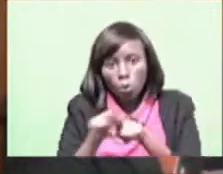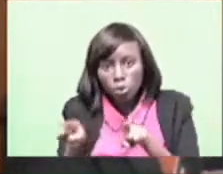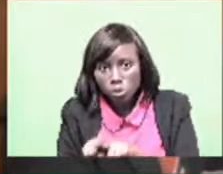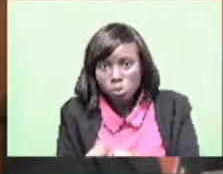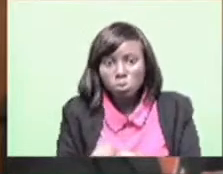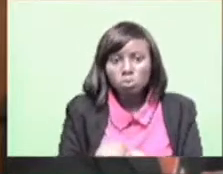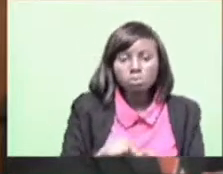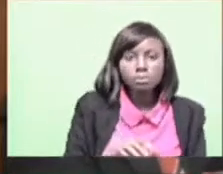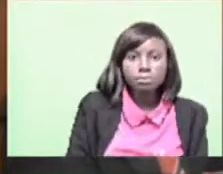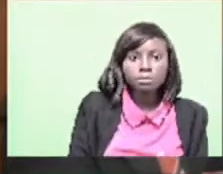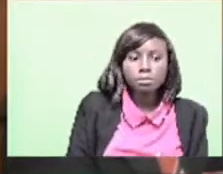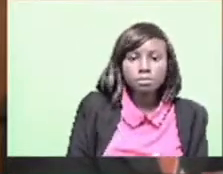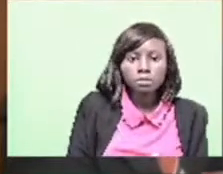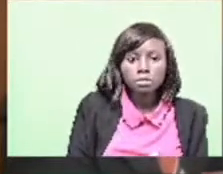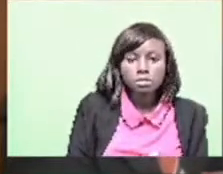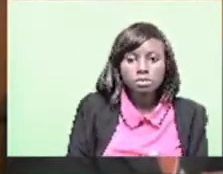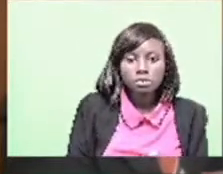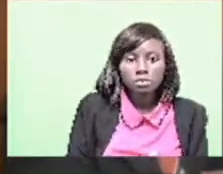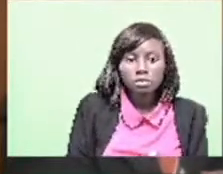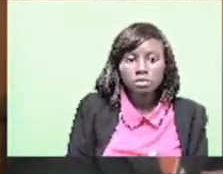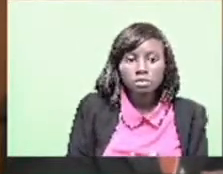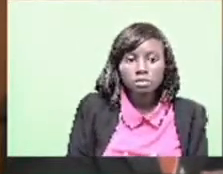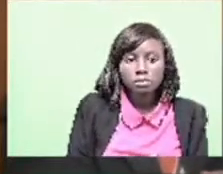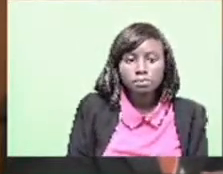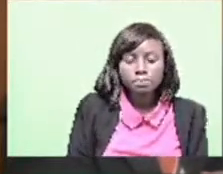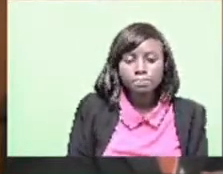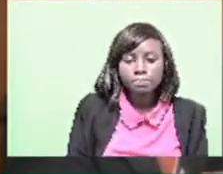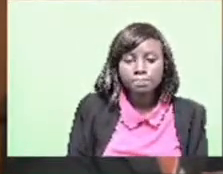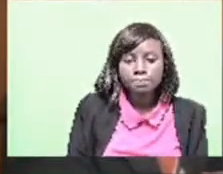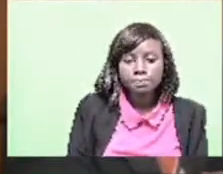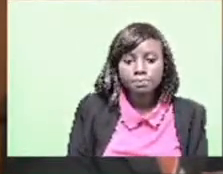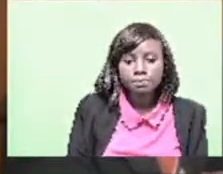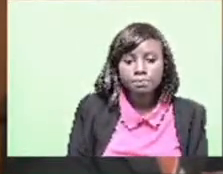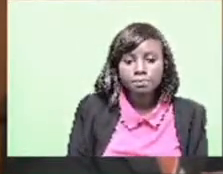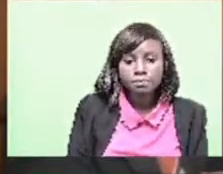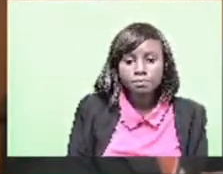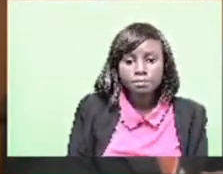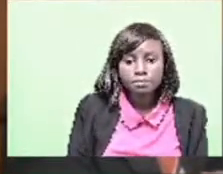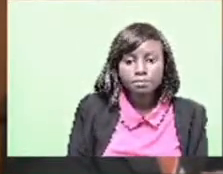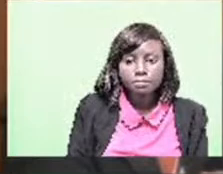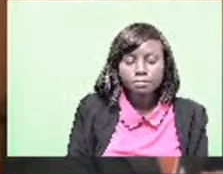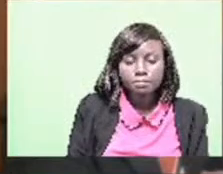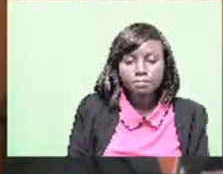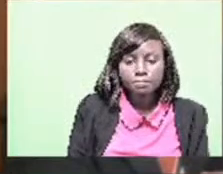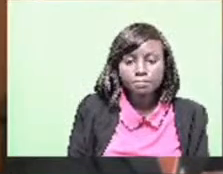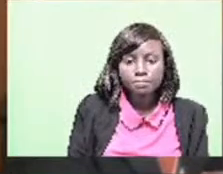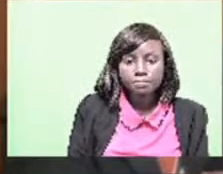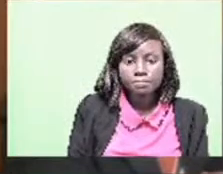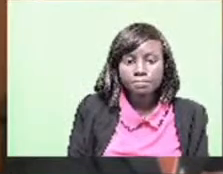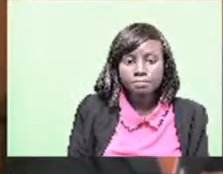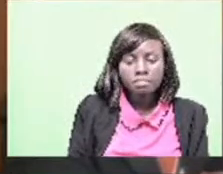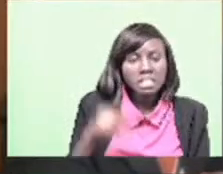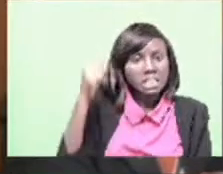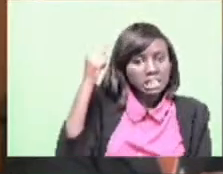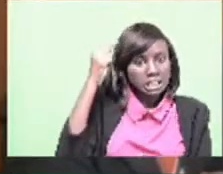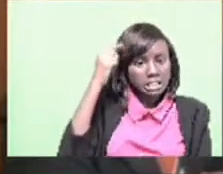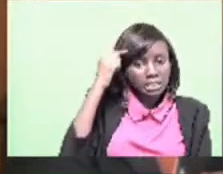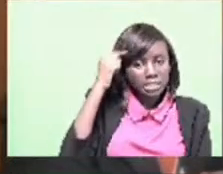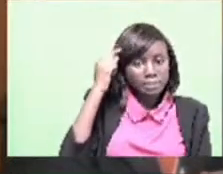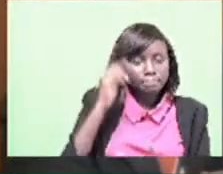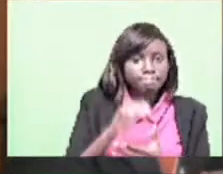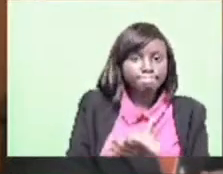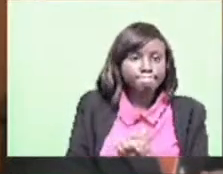Speaker, it is because of, I would say, gross ineptitude in the management of this medical